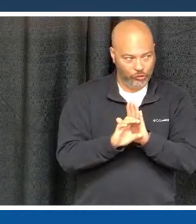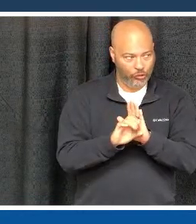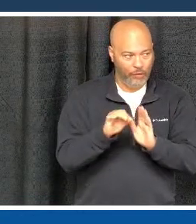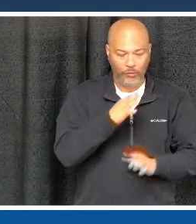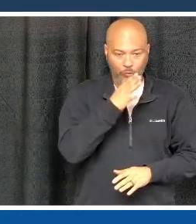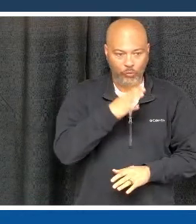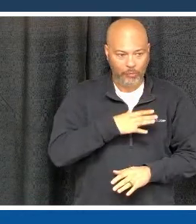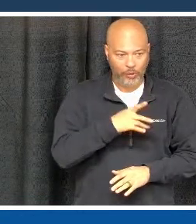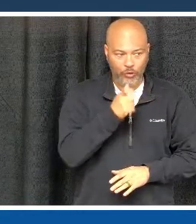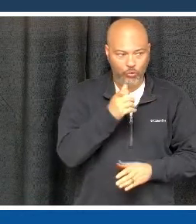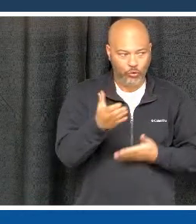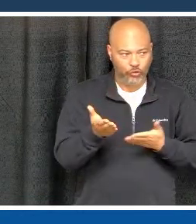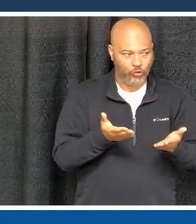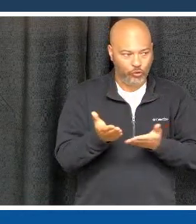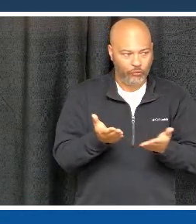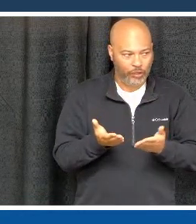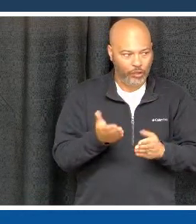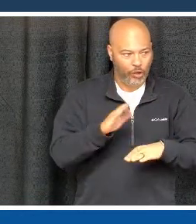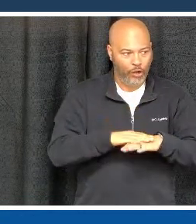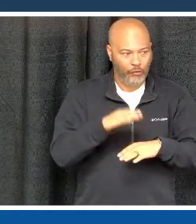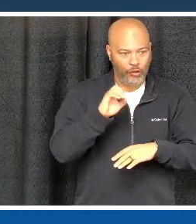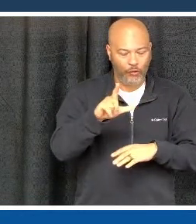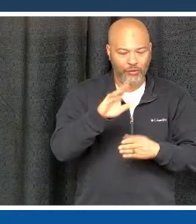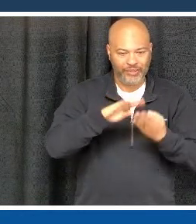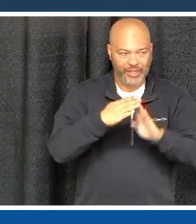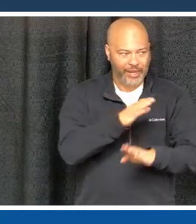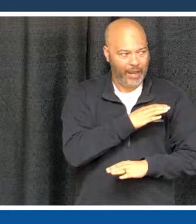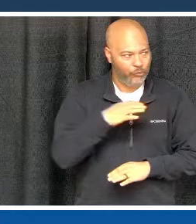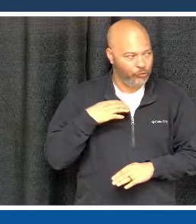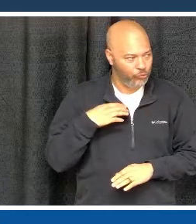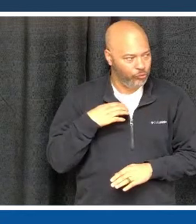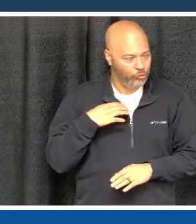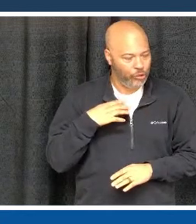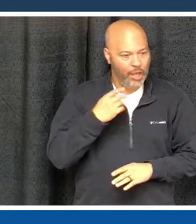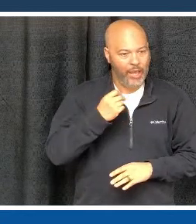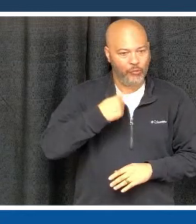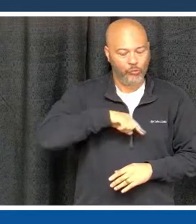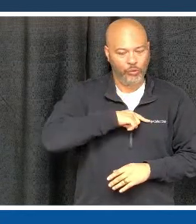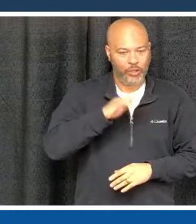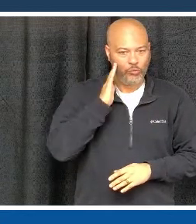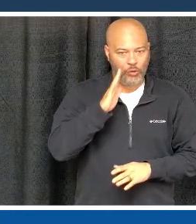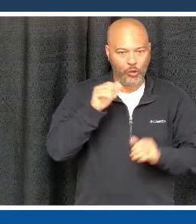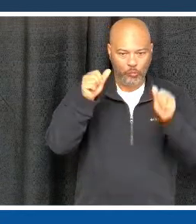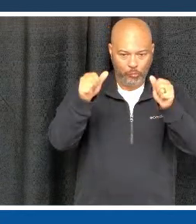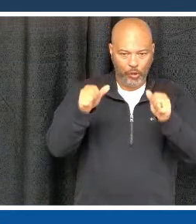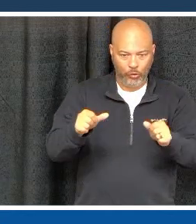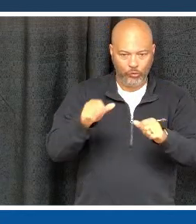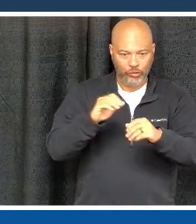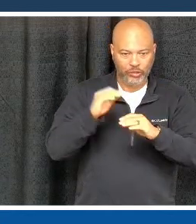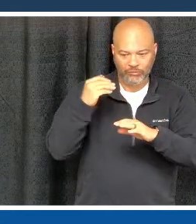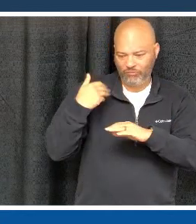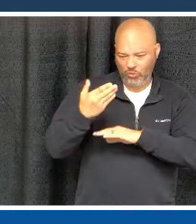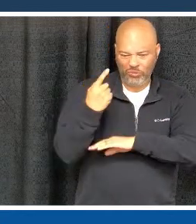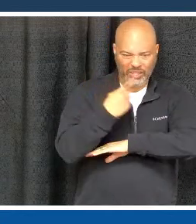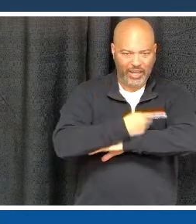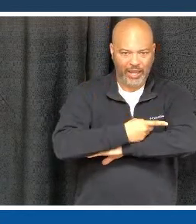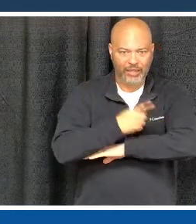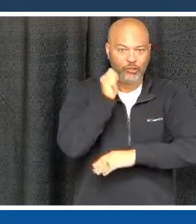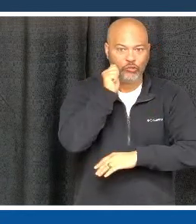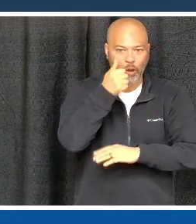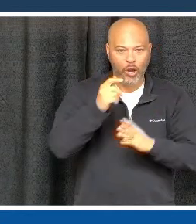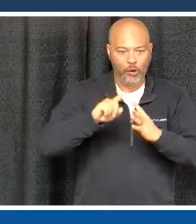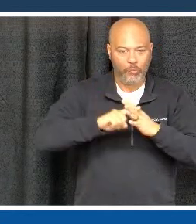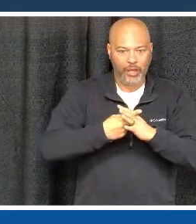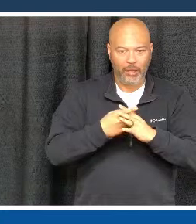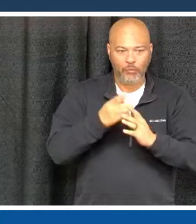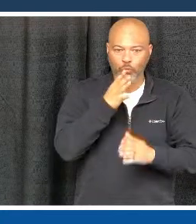who are serving on the Clarksville City Council, and we will post that in the coming days as tomorrow begins